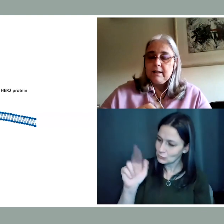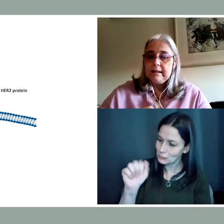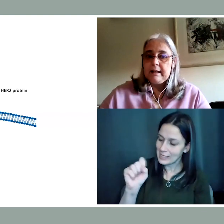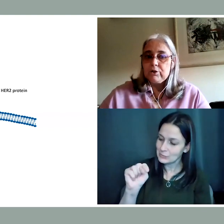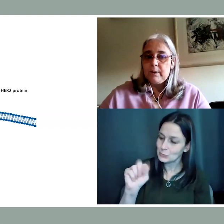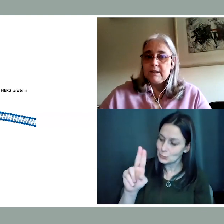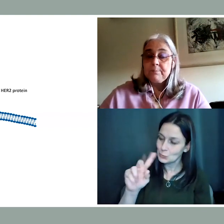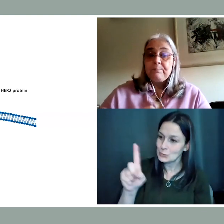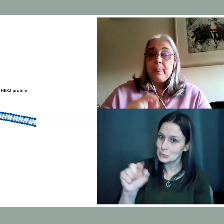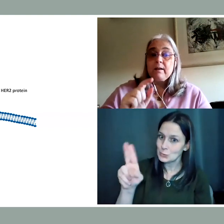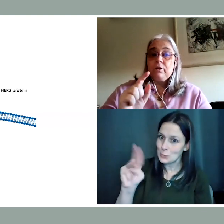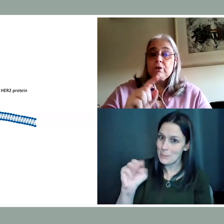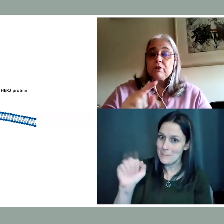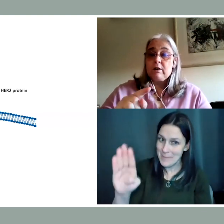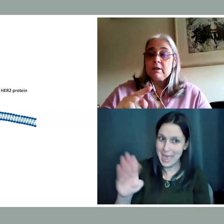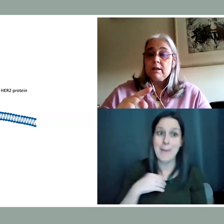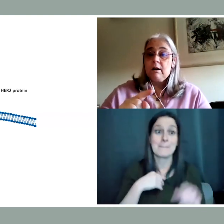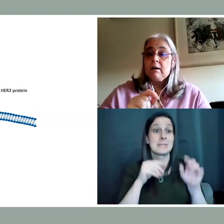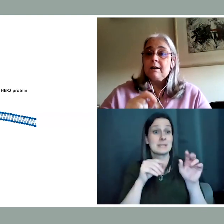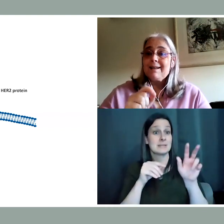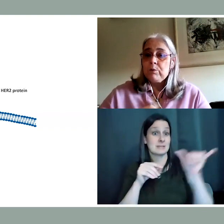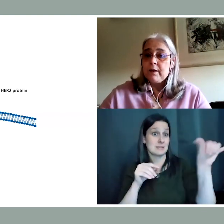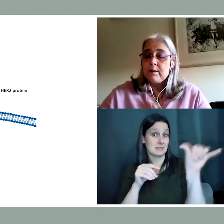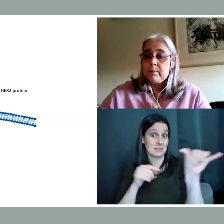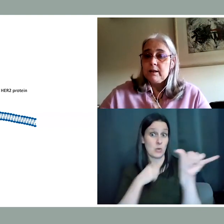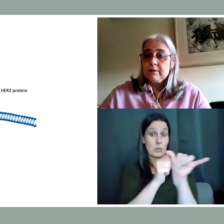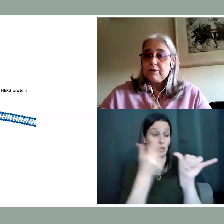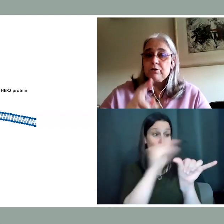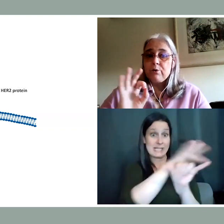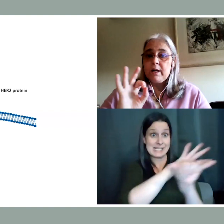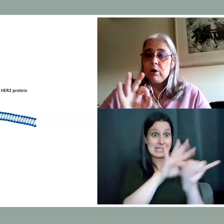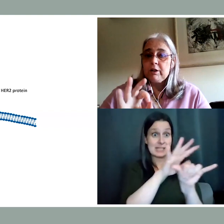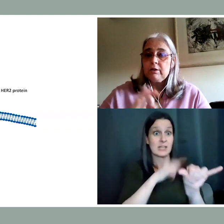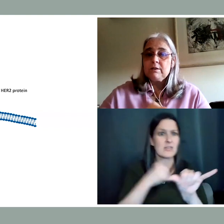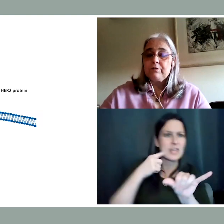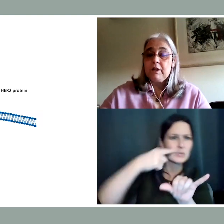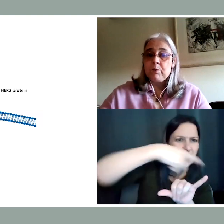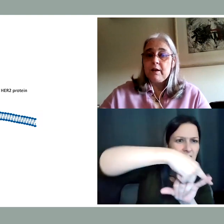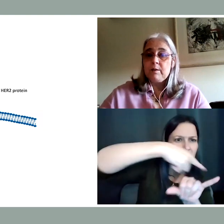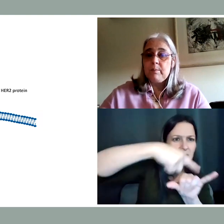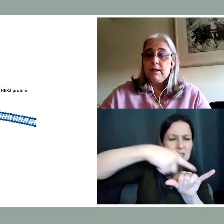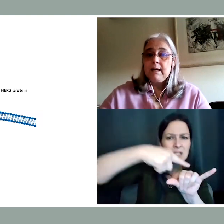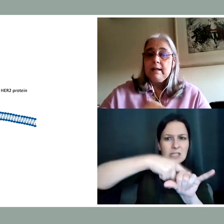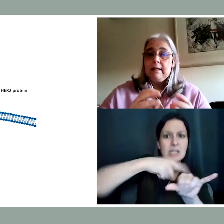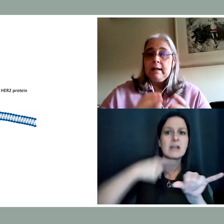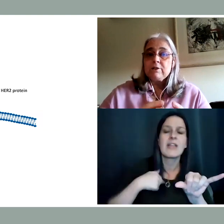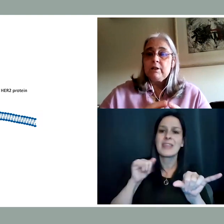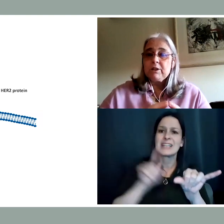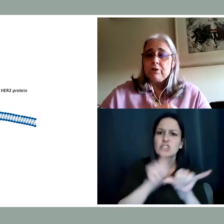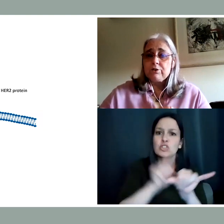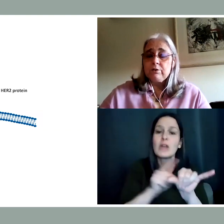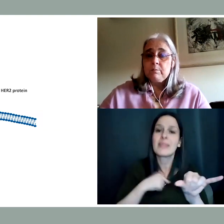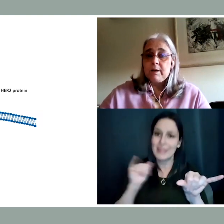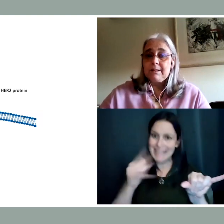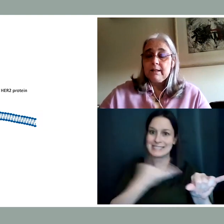stars linked to it. Those stars are chemotherapy. So 3 molecules of chemotherapy. And actually